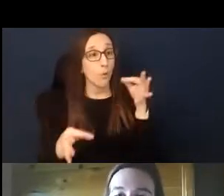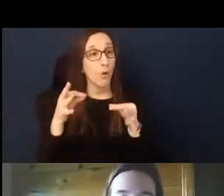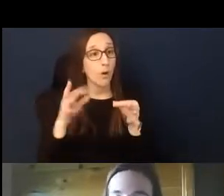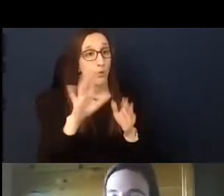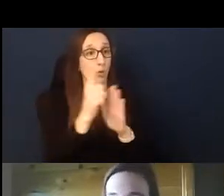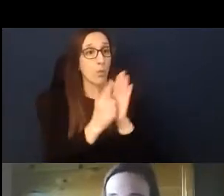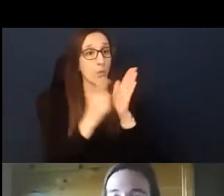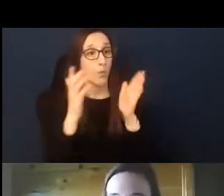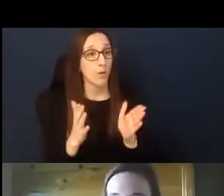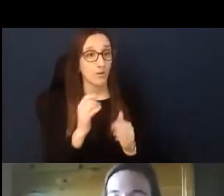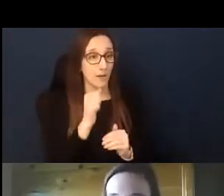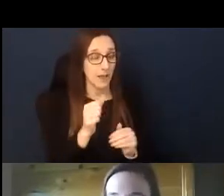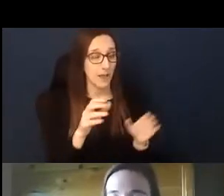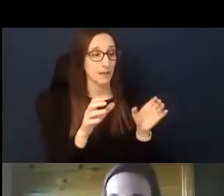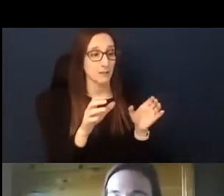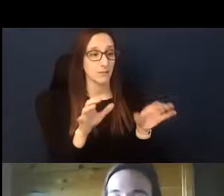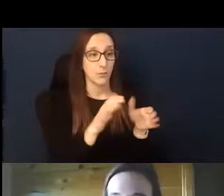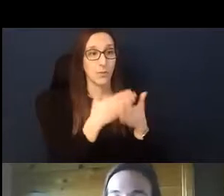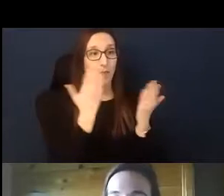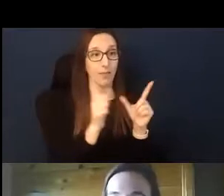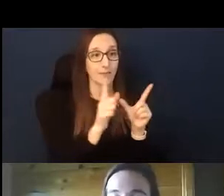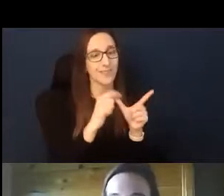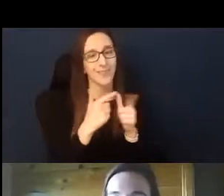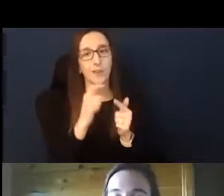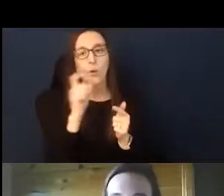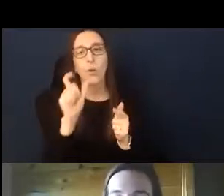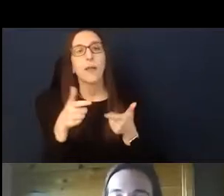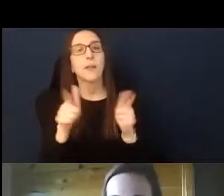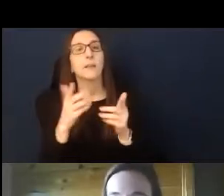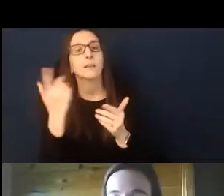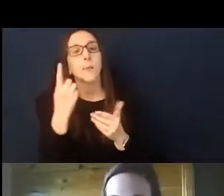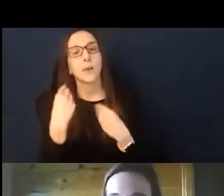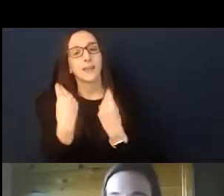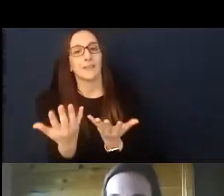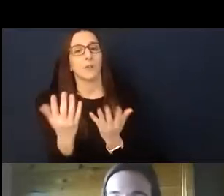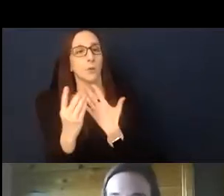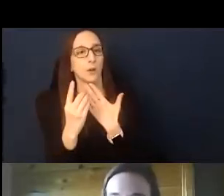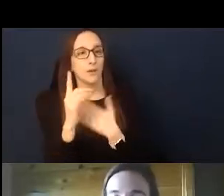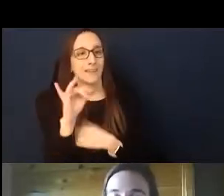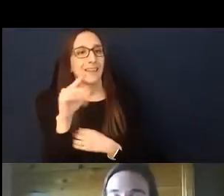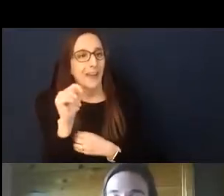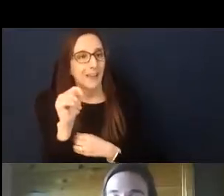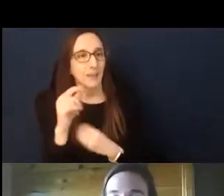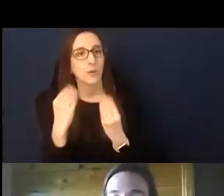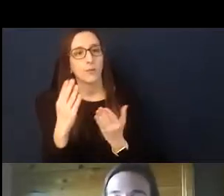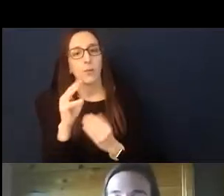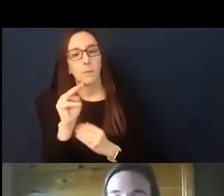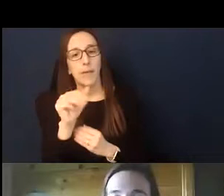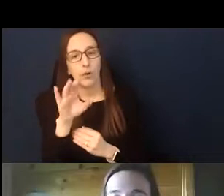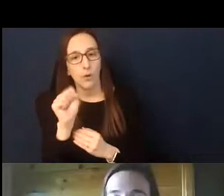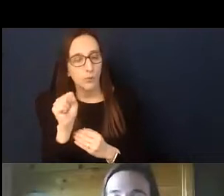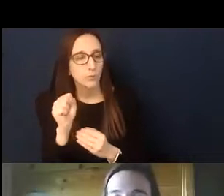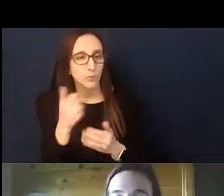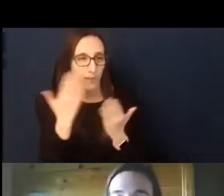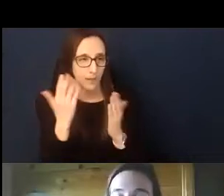is practicing without a license, don't let someone prescribe your diet or prescribe macros. It's